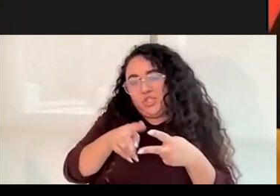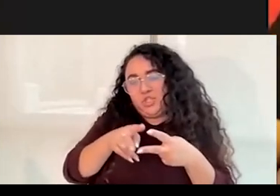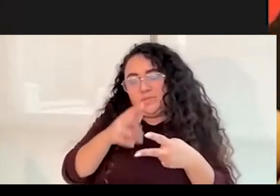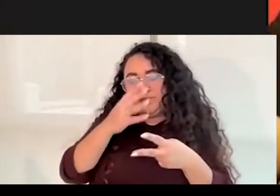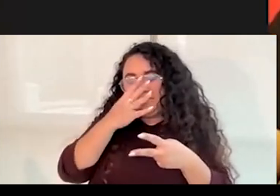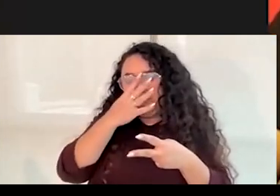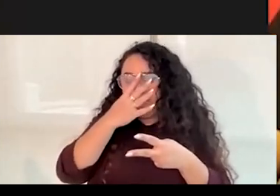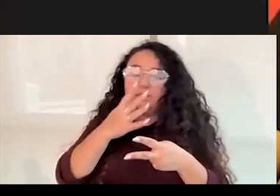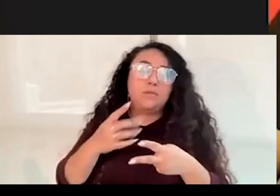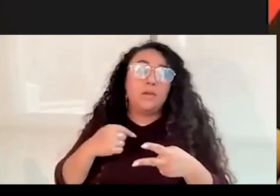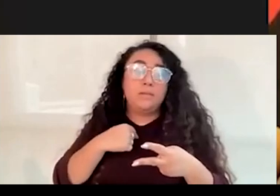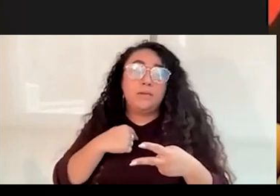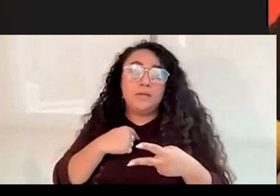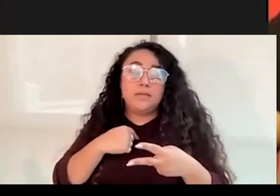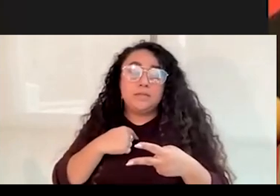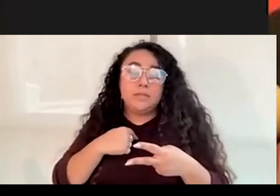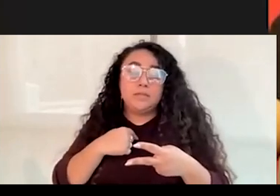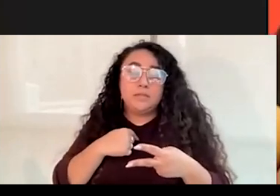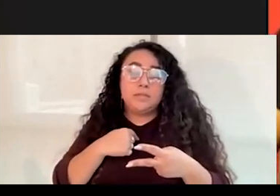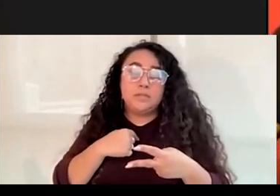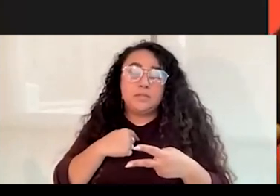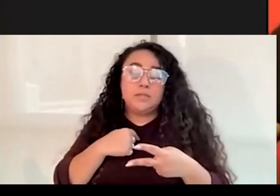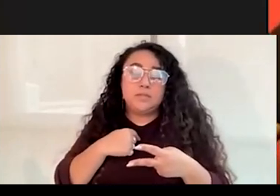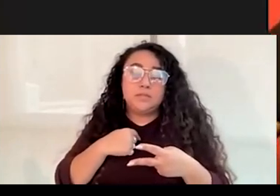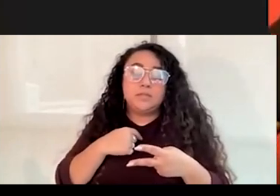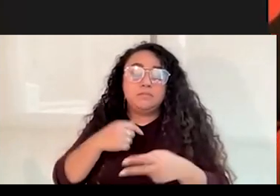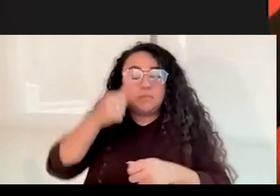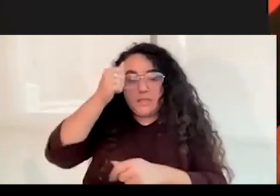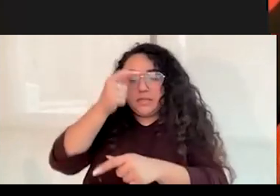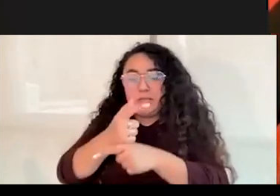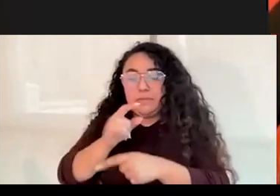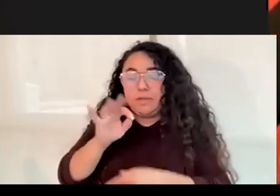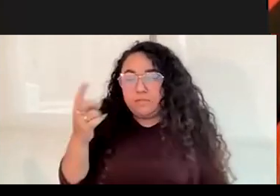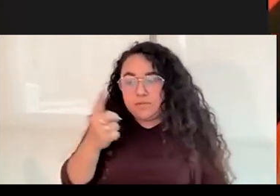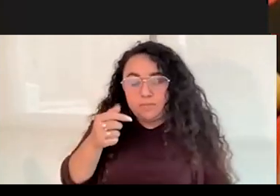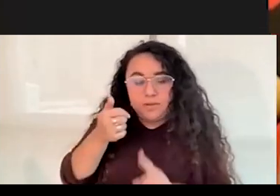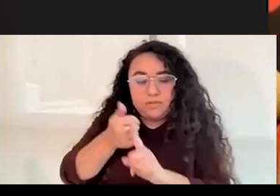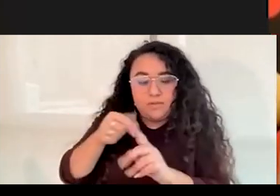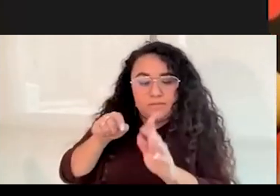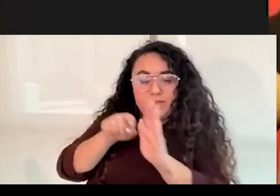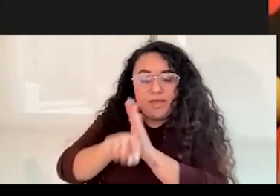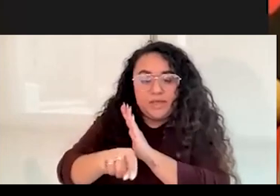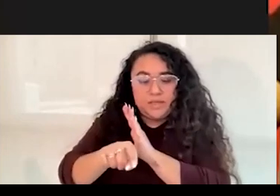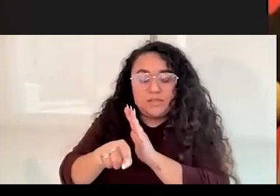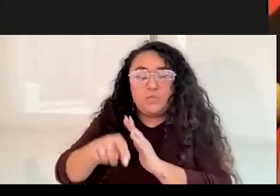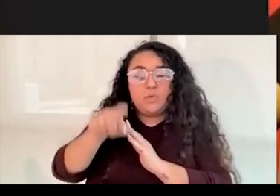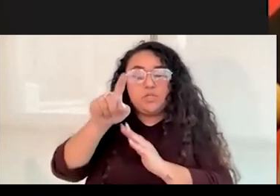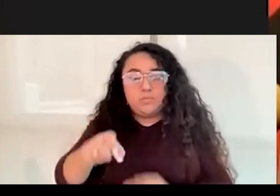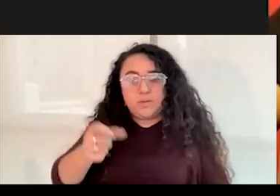As being the sibling of someone who was killed, what you have to understand